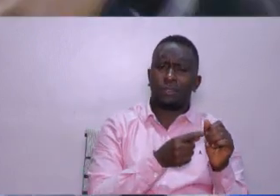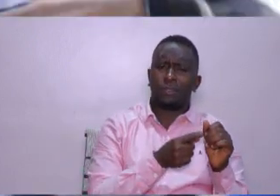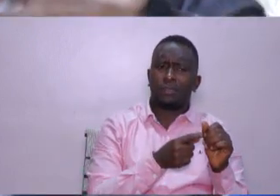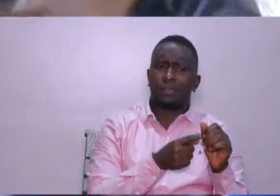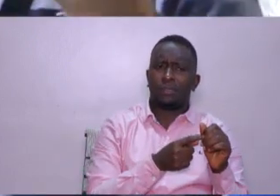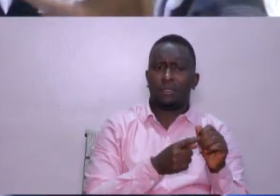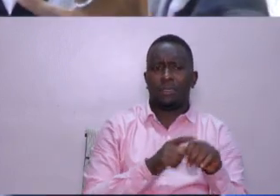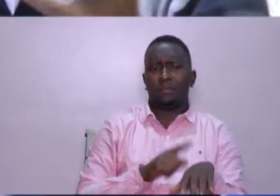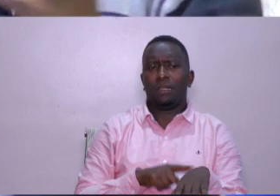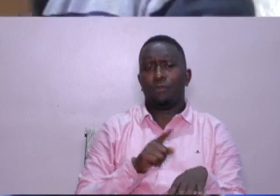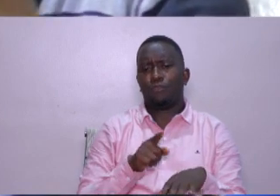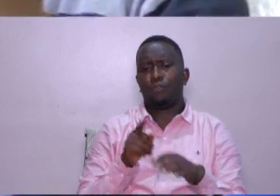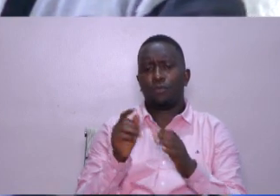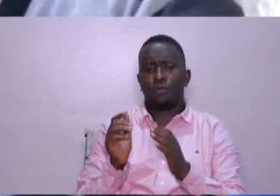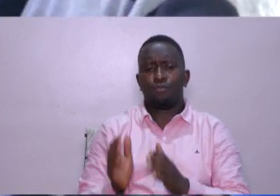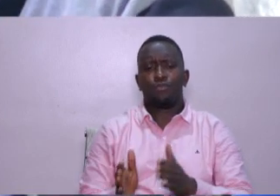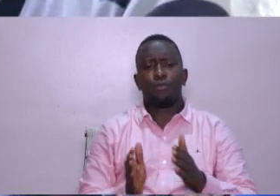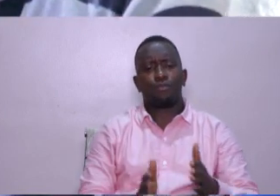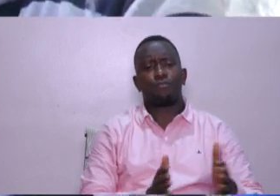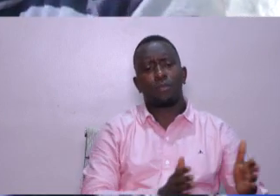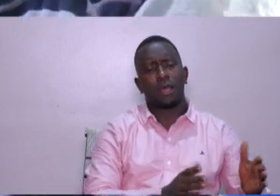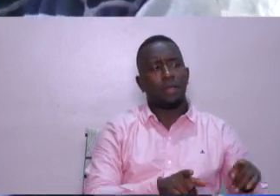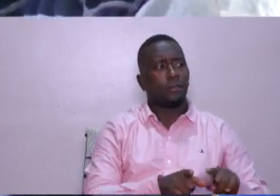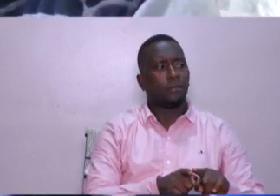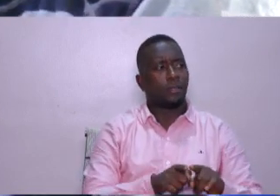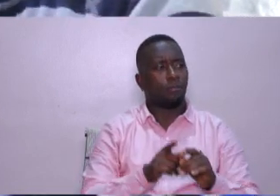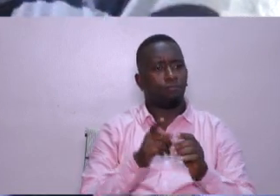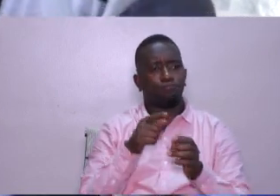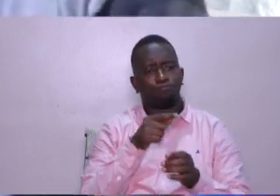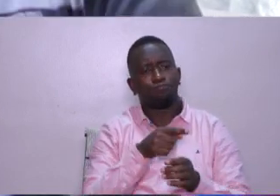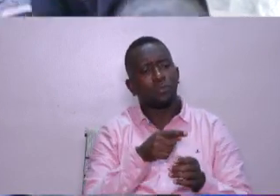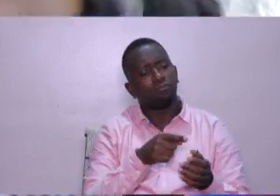as you prepare and organize this content,